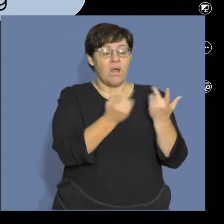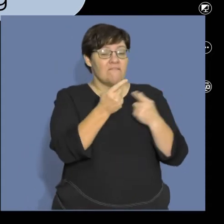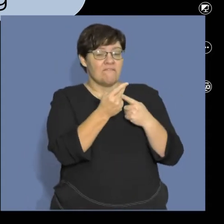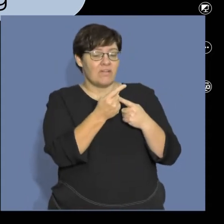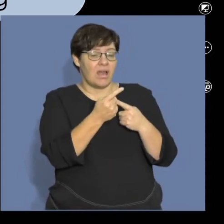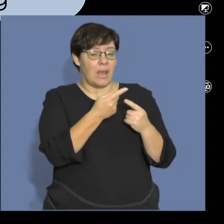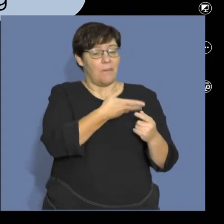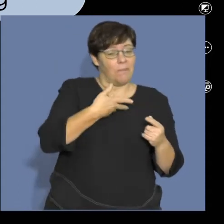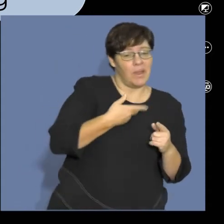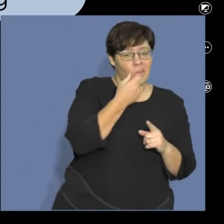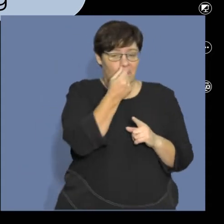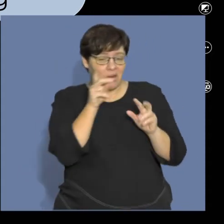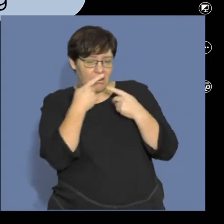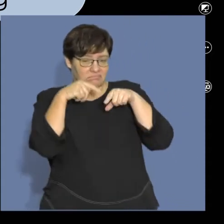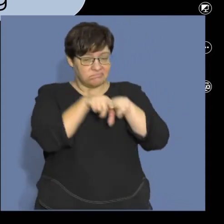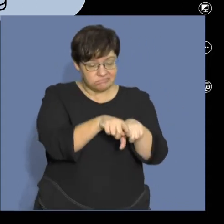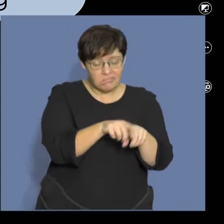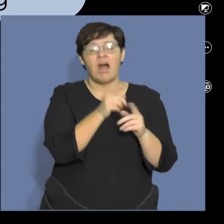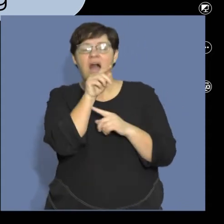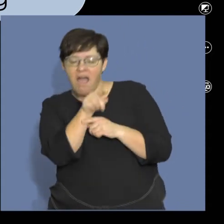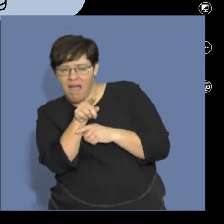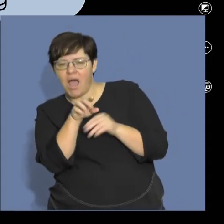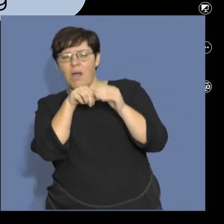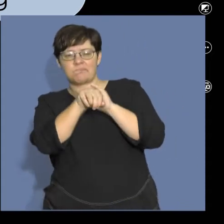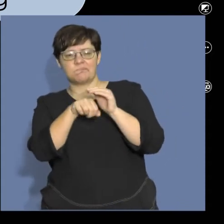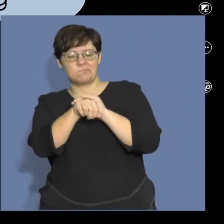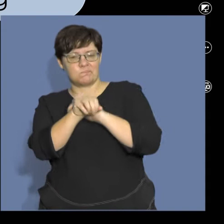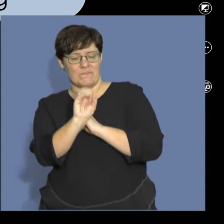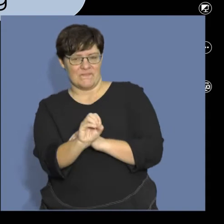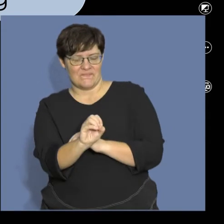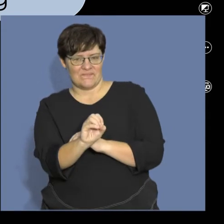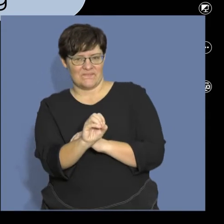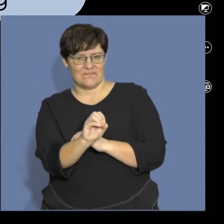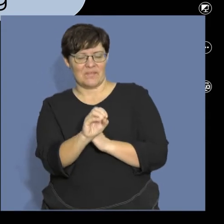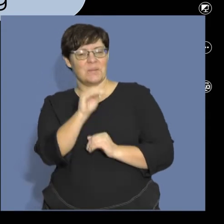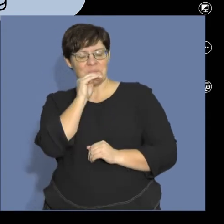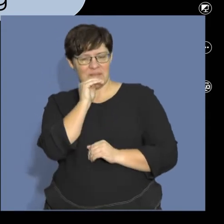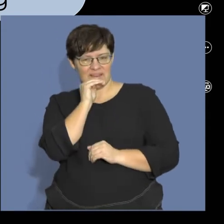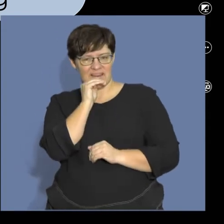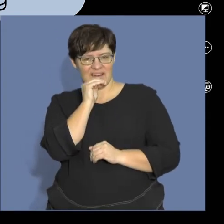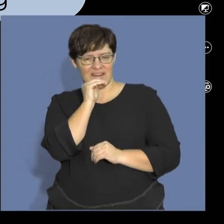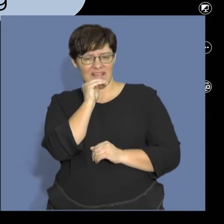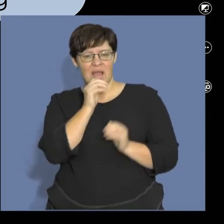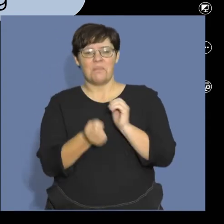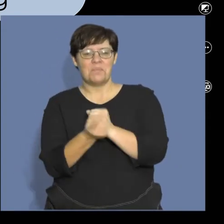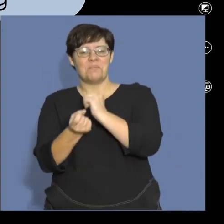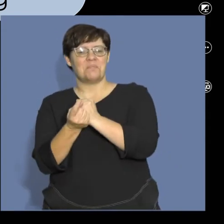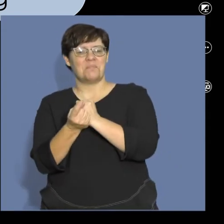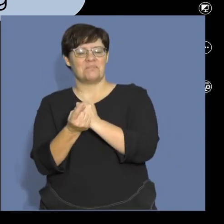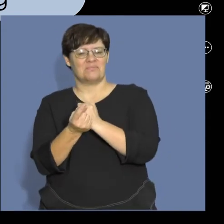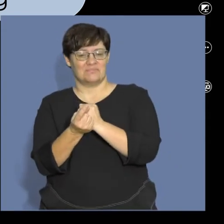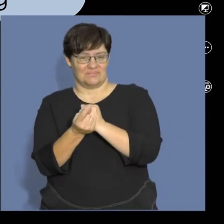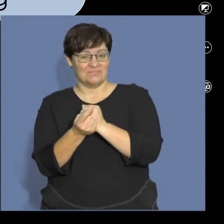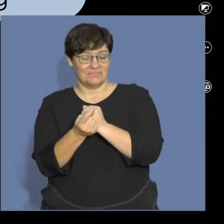they must be able to interbreed and produce fertile offspring. That's